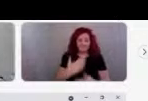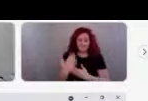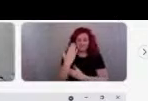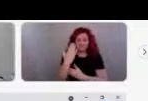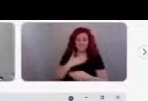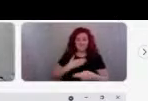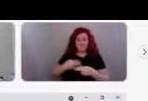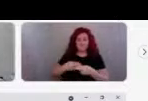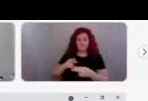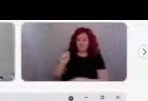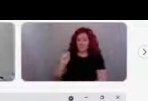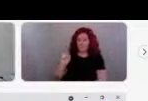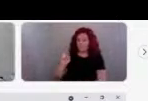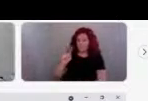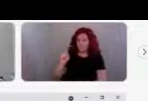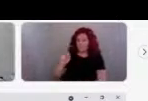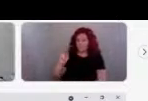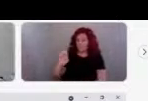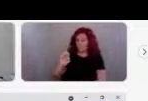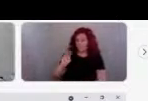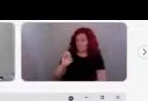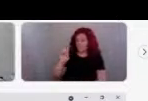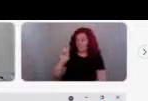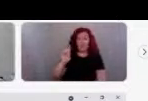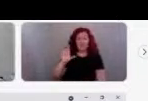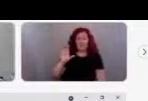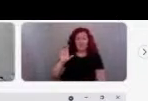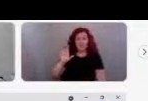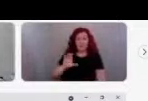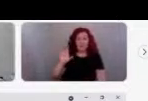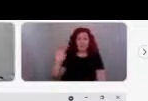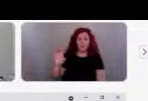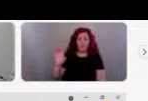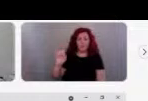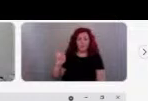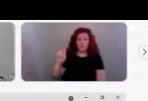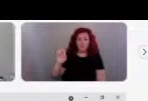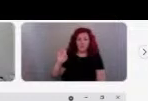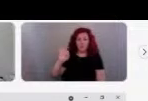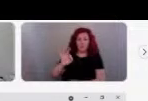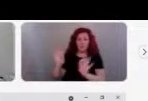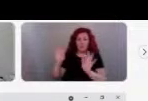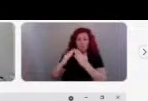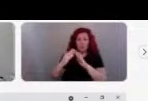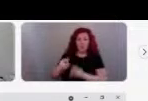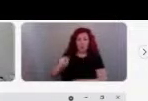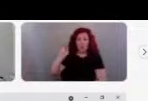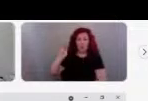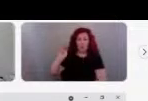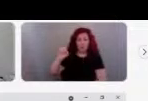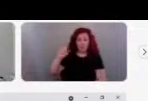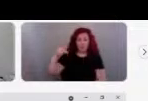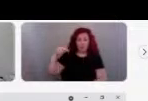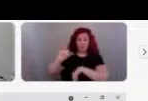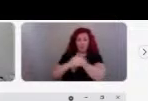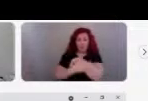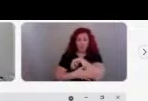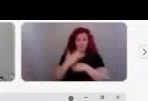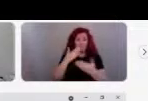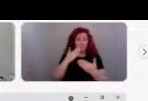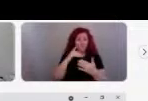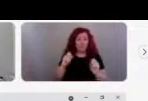my name is suzanne mead from carefree and cave creek community in north of maricopa thank you so much for this opportunity to